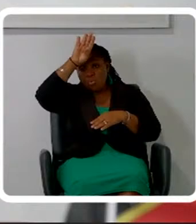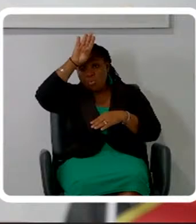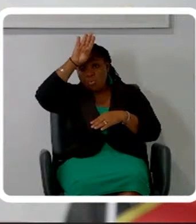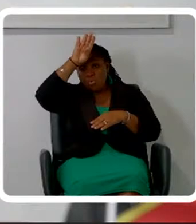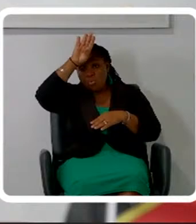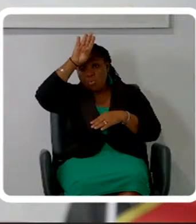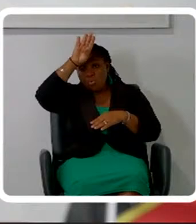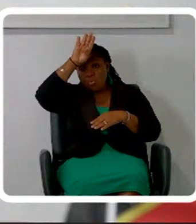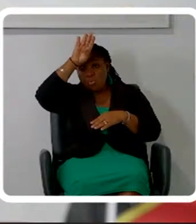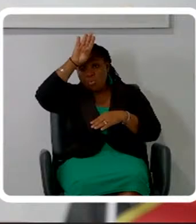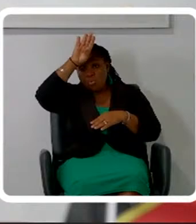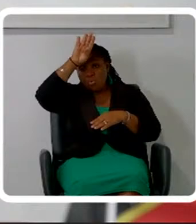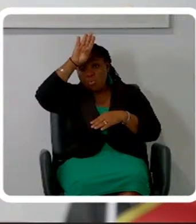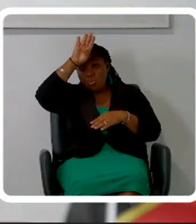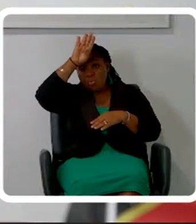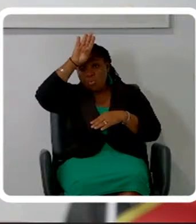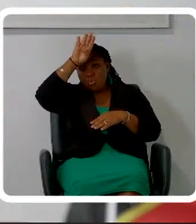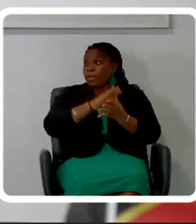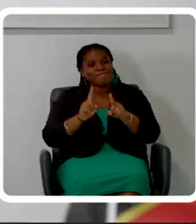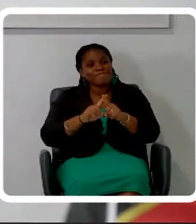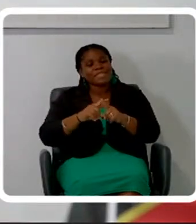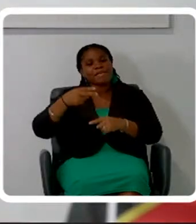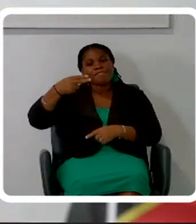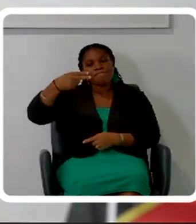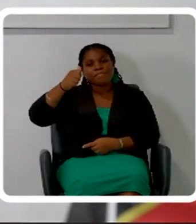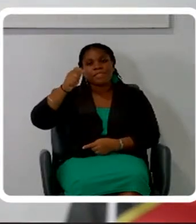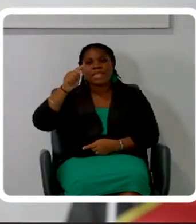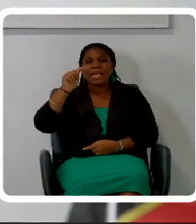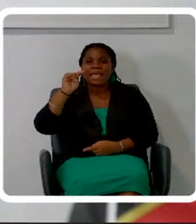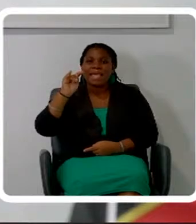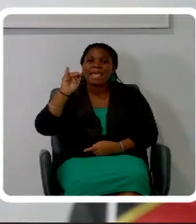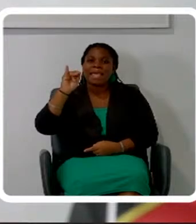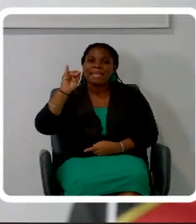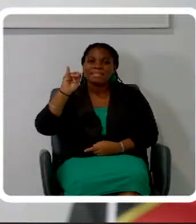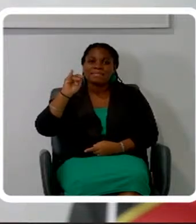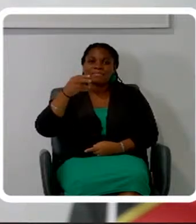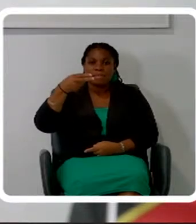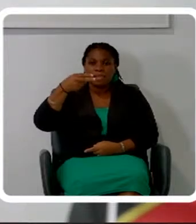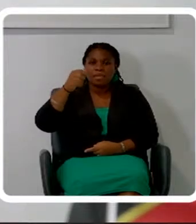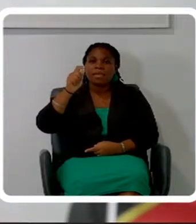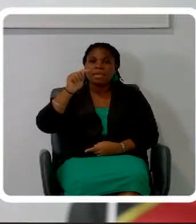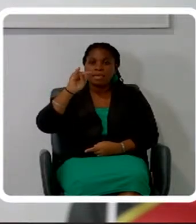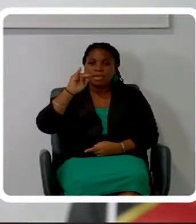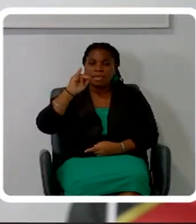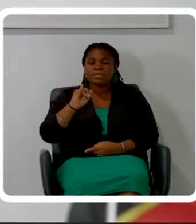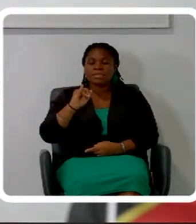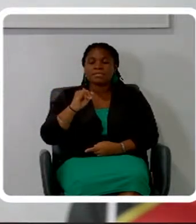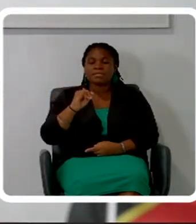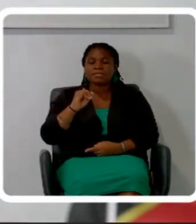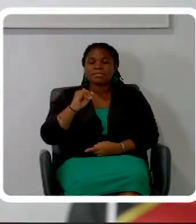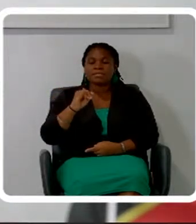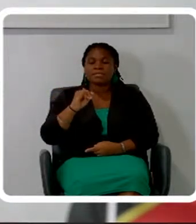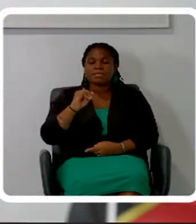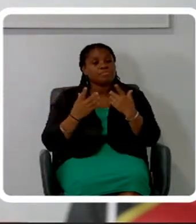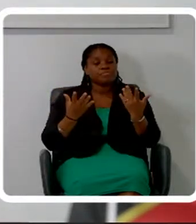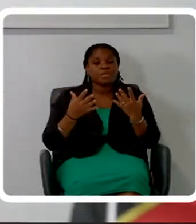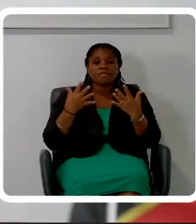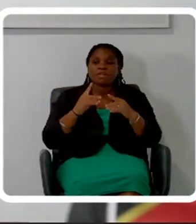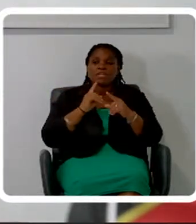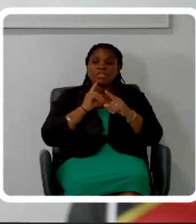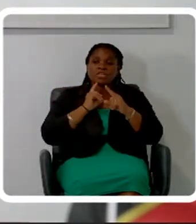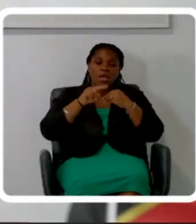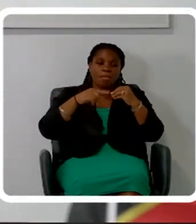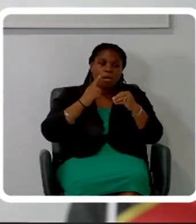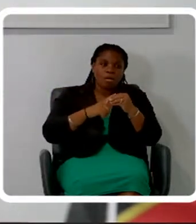the situation in Haiti, which are critical for us as well. We also spoke about St. Kitts will